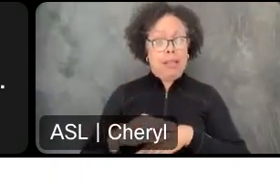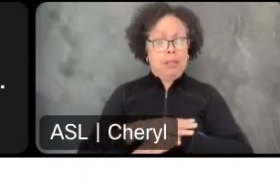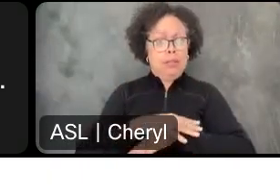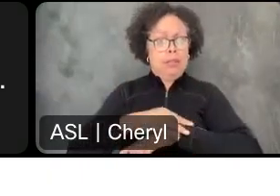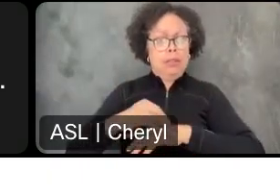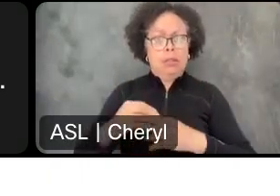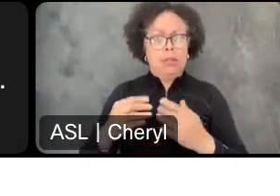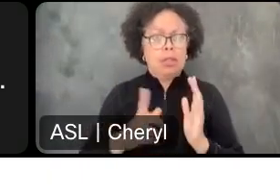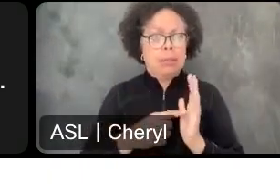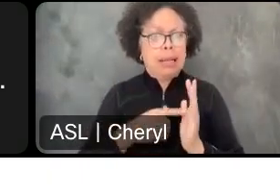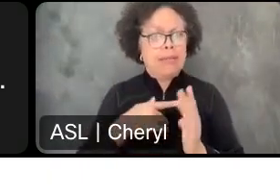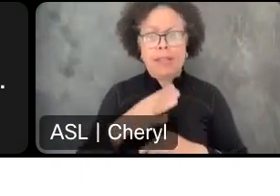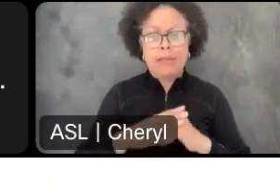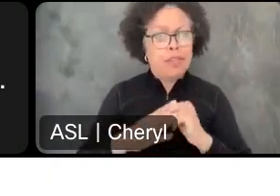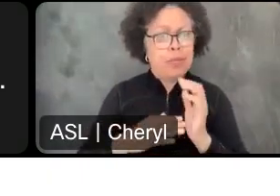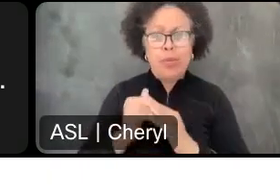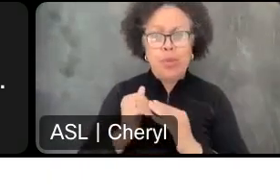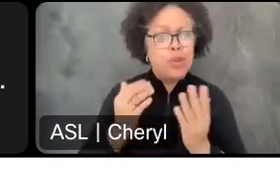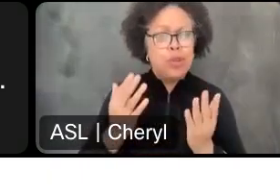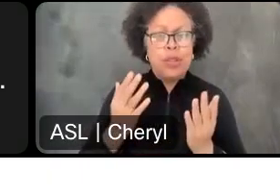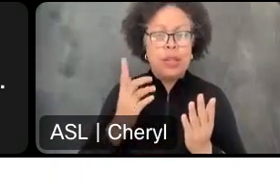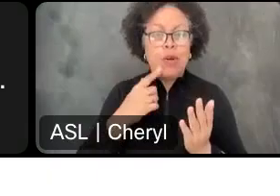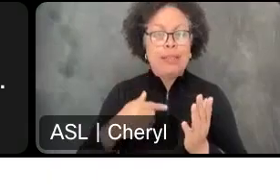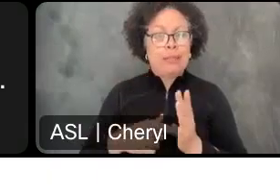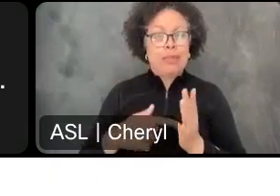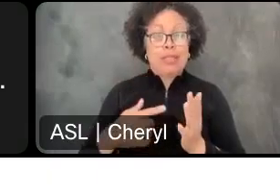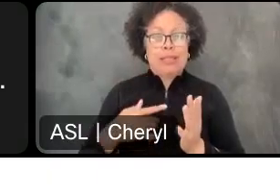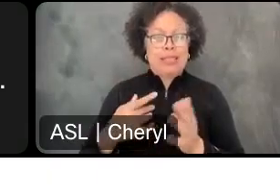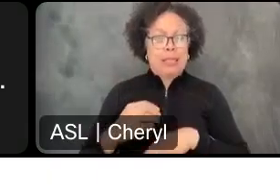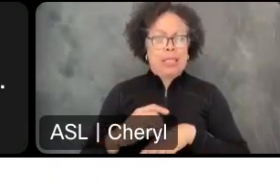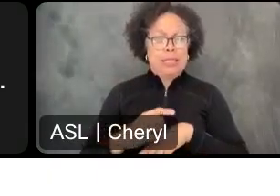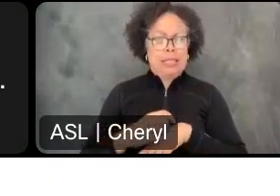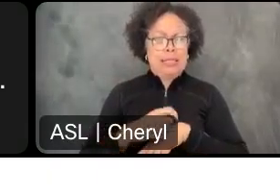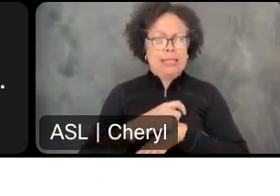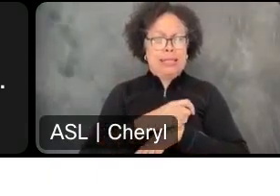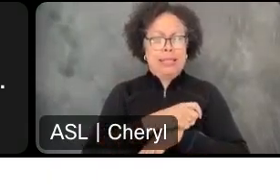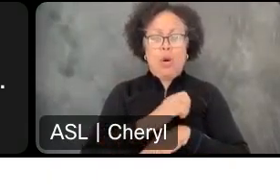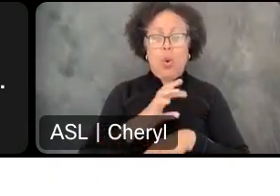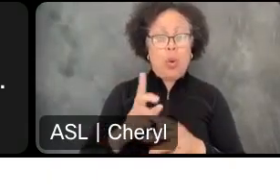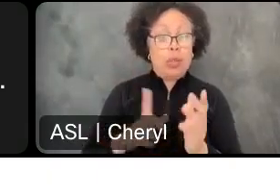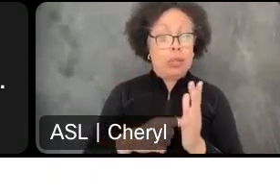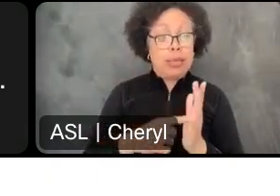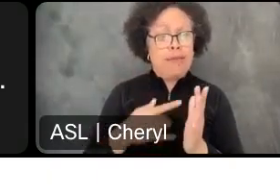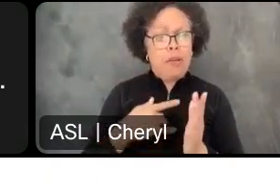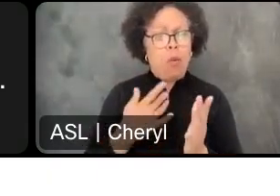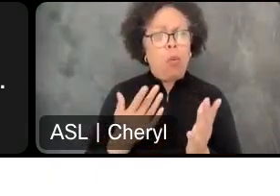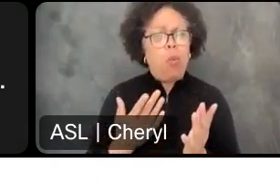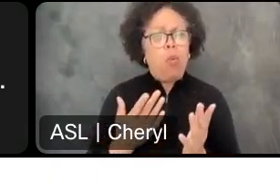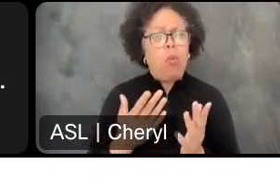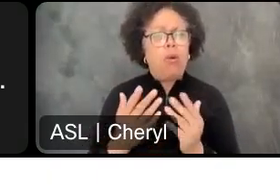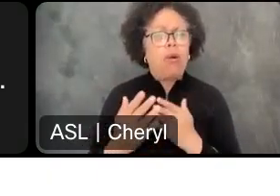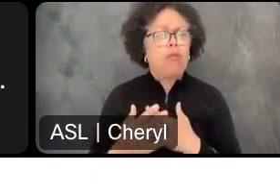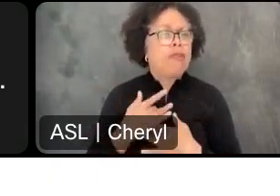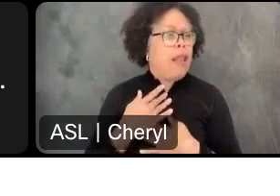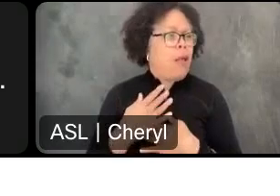from being uncomfortable, such as a crawling feeling, or they can feel very comforting, such